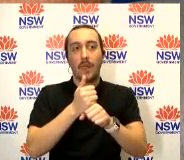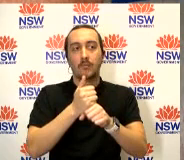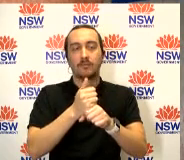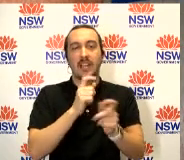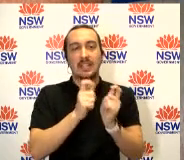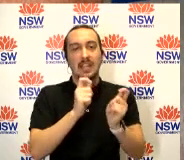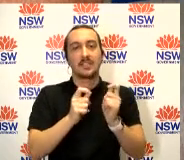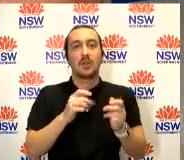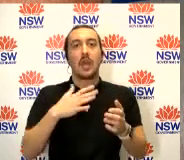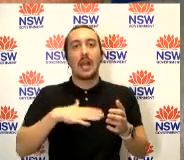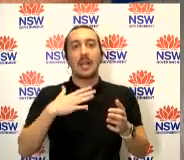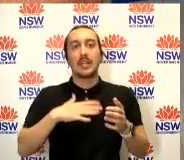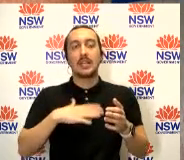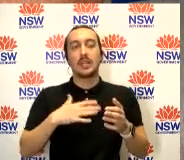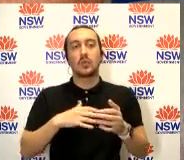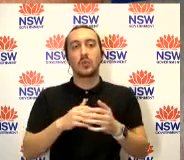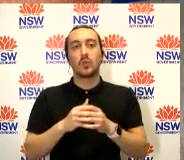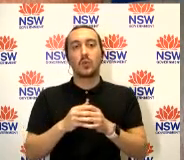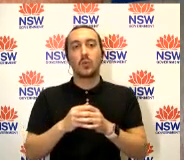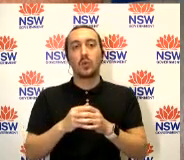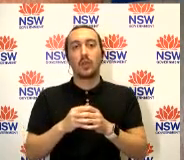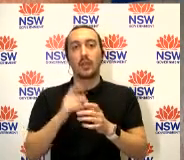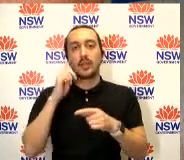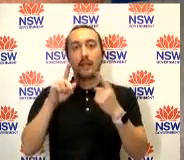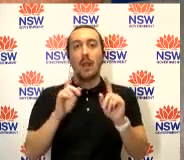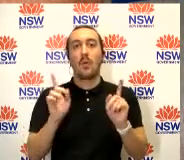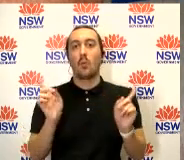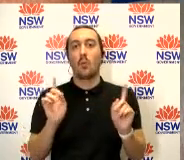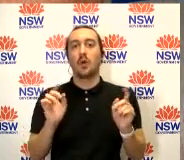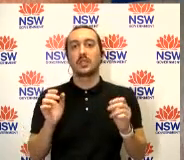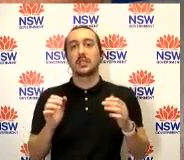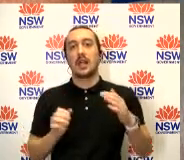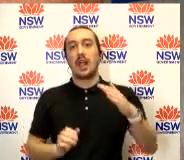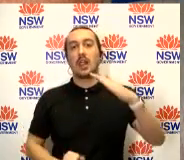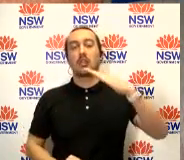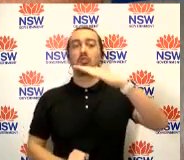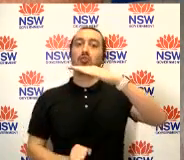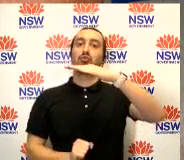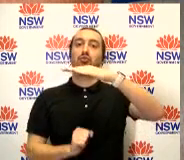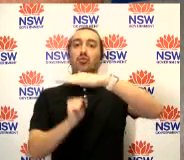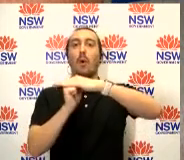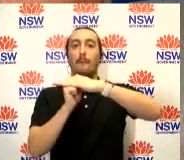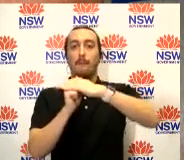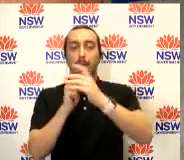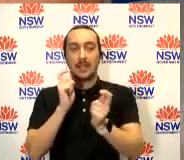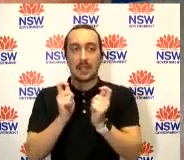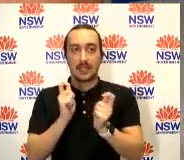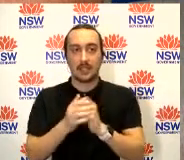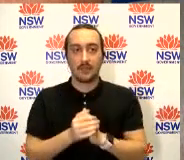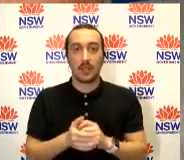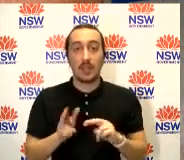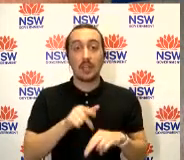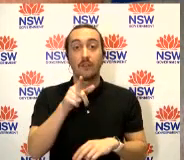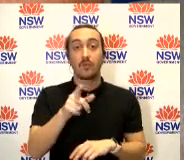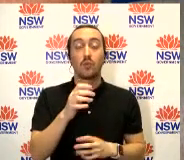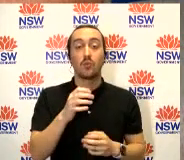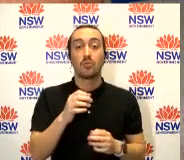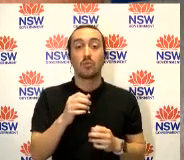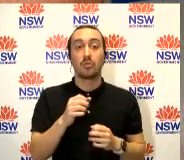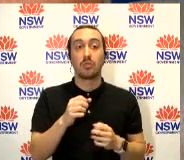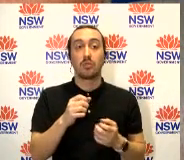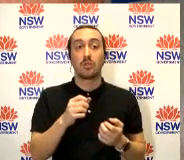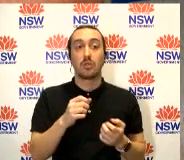can bend, buckle and deform an anchor all you want, as long as it can hold the 15 kilonewtons. So if you start to do a proof test of 15 kilonewtons, you're